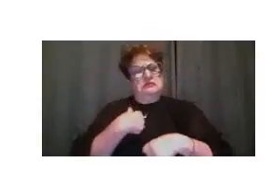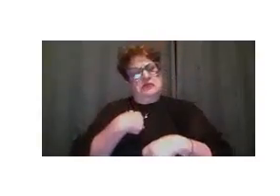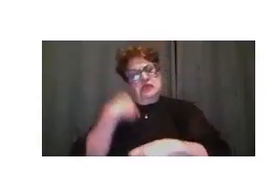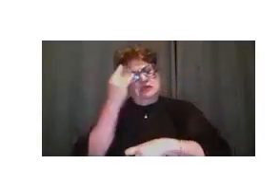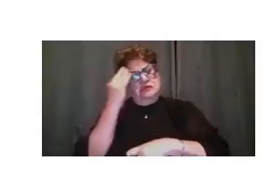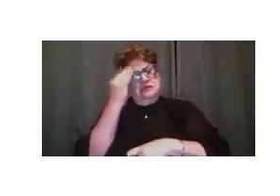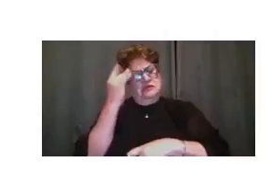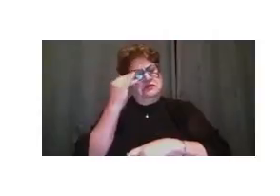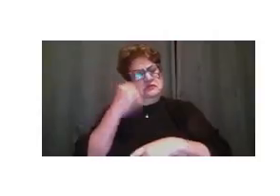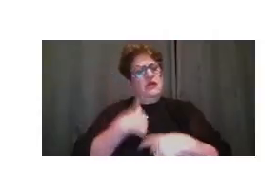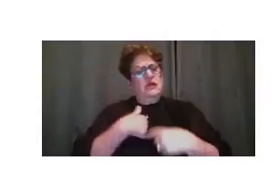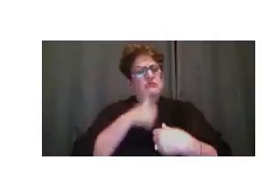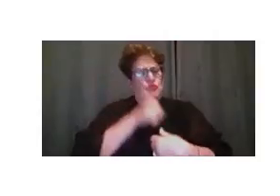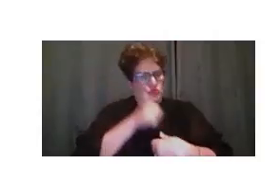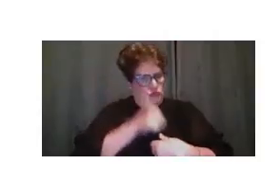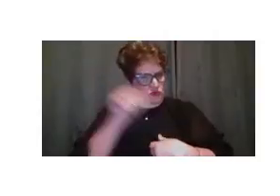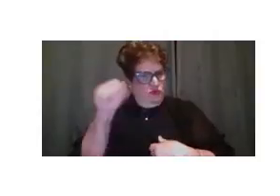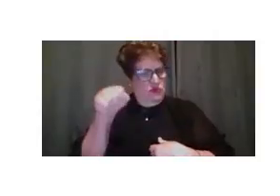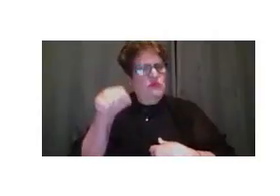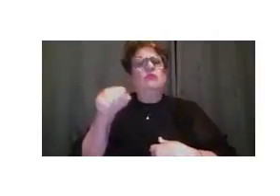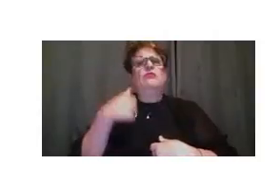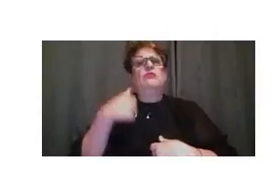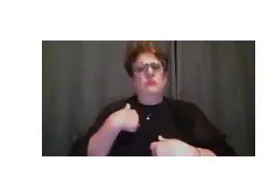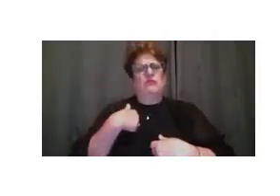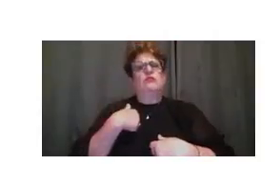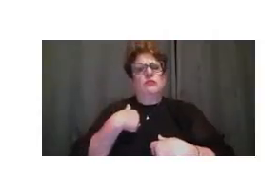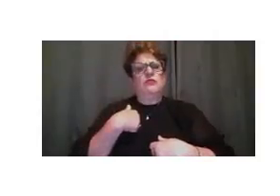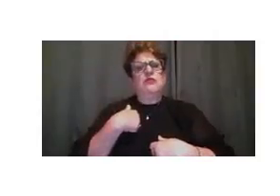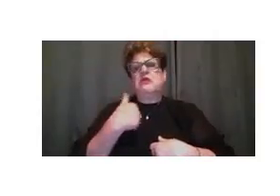I'm a girl with